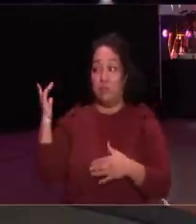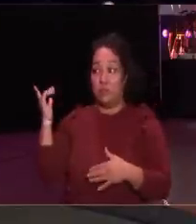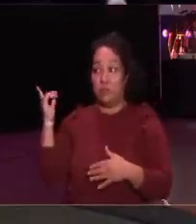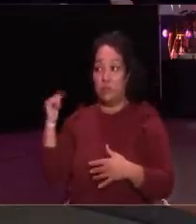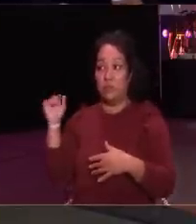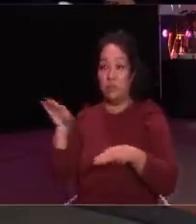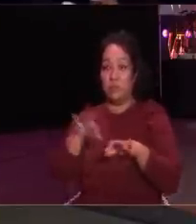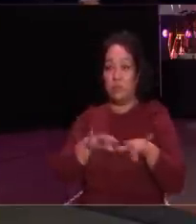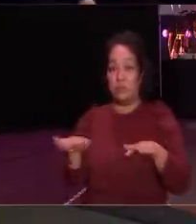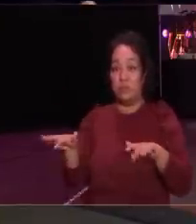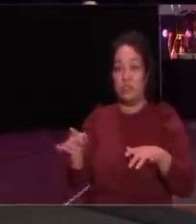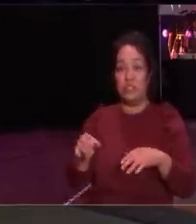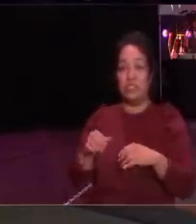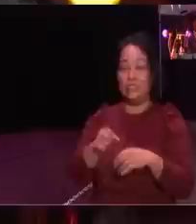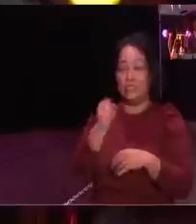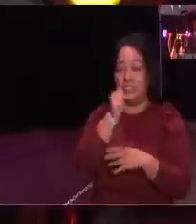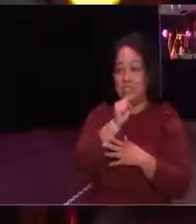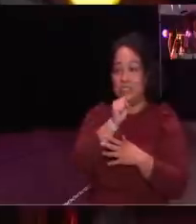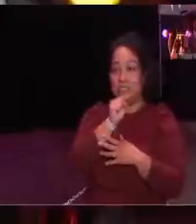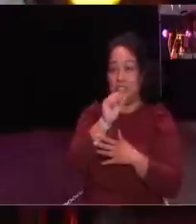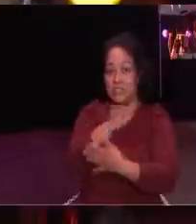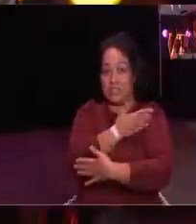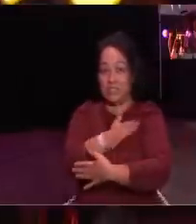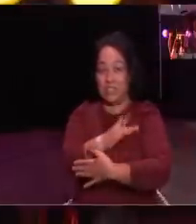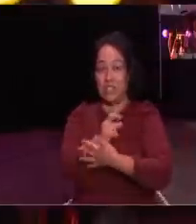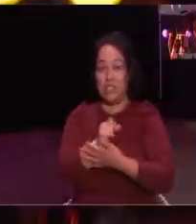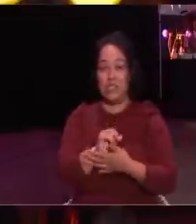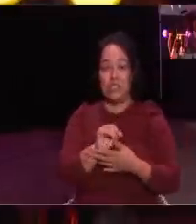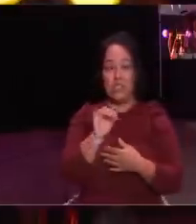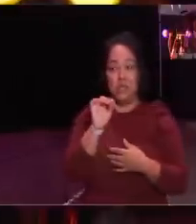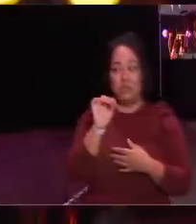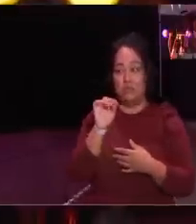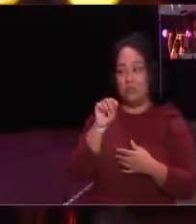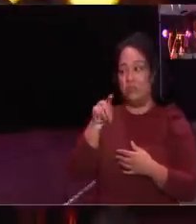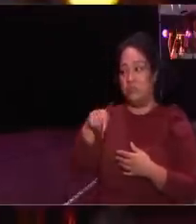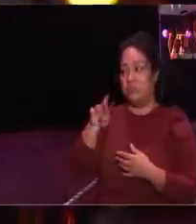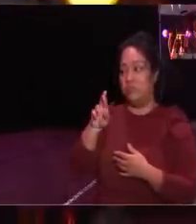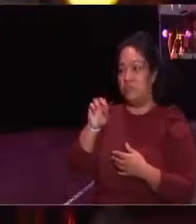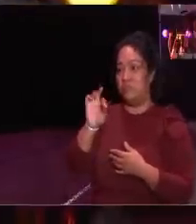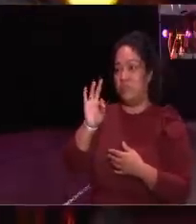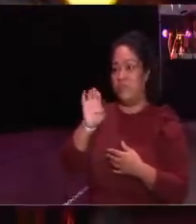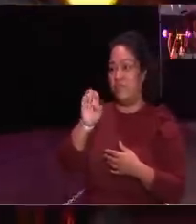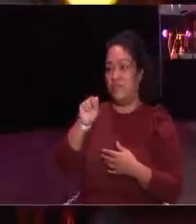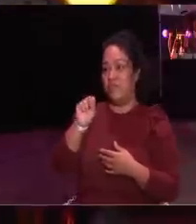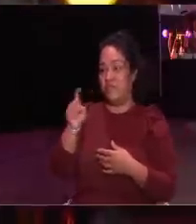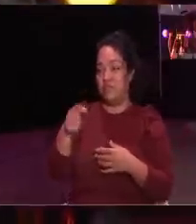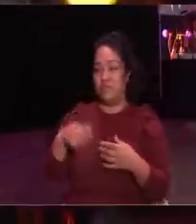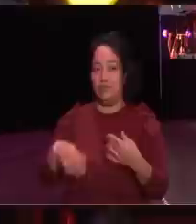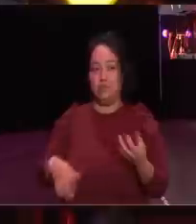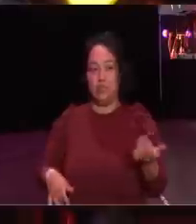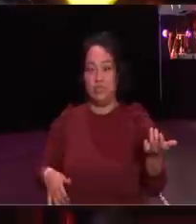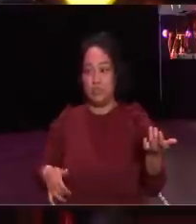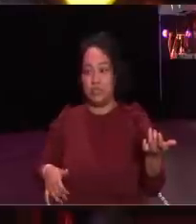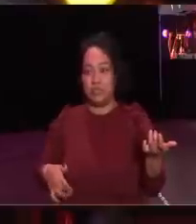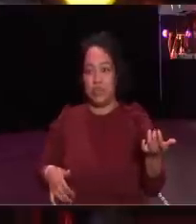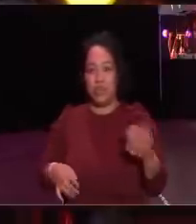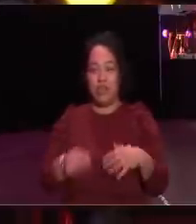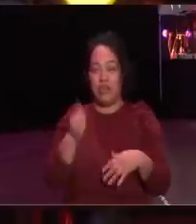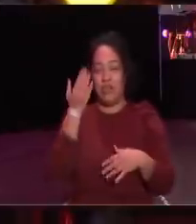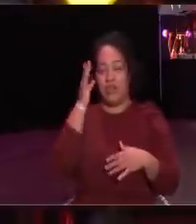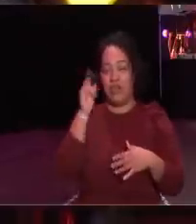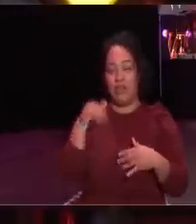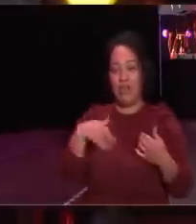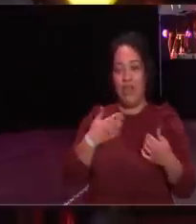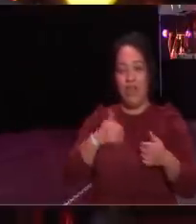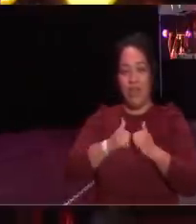son profesionales. These singers are professionals. Yo ya no sé cómo tocar la guitarra. I don't know how to play the guitar anymore. Antes tocaba la guitarra. Before